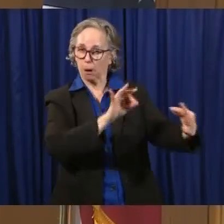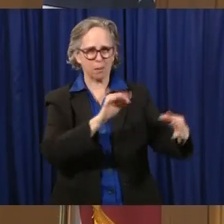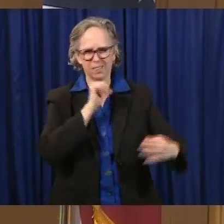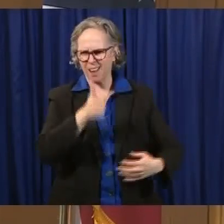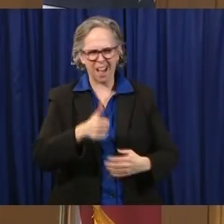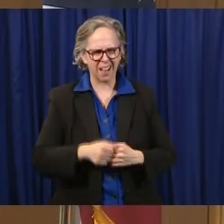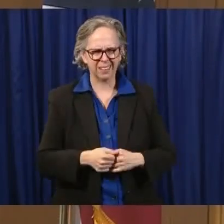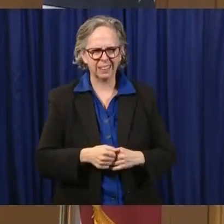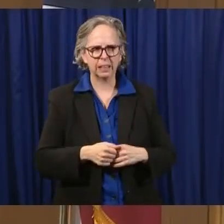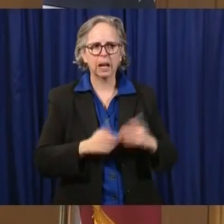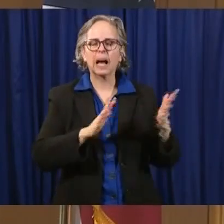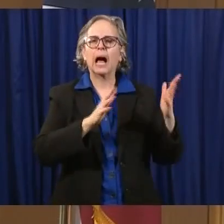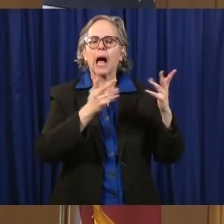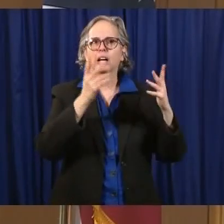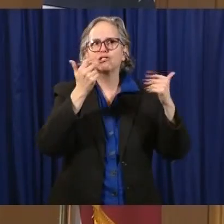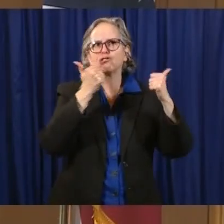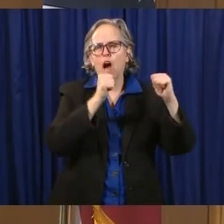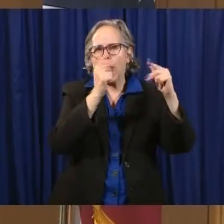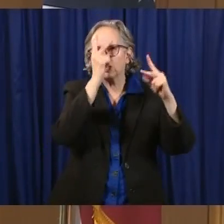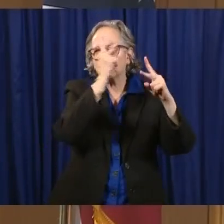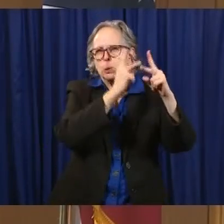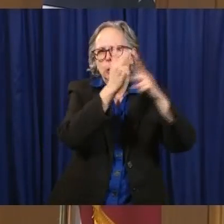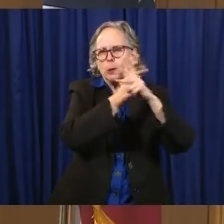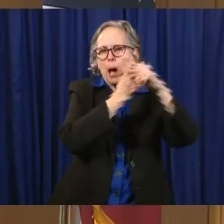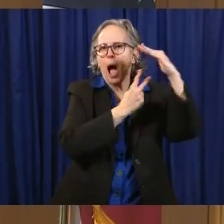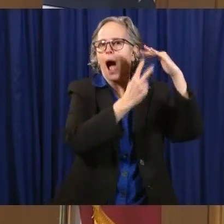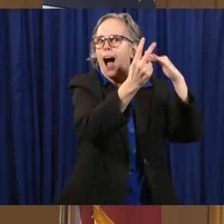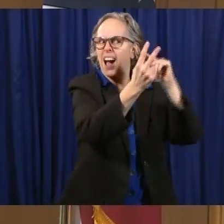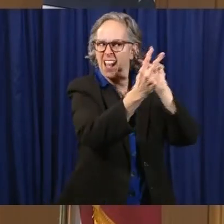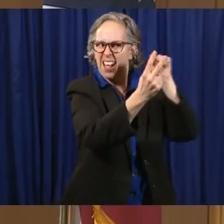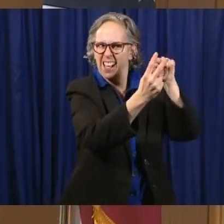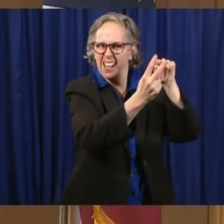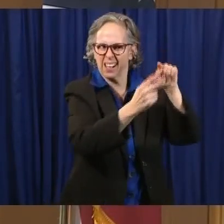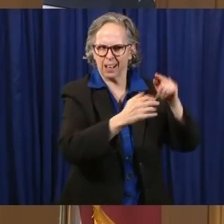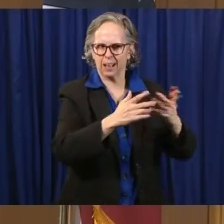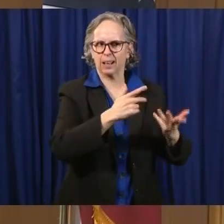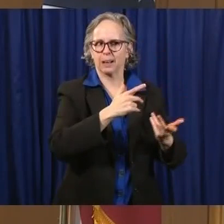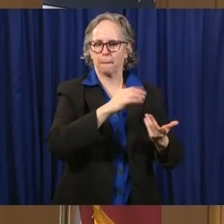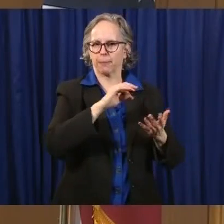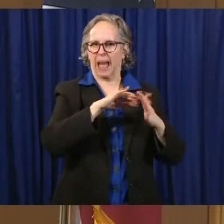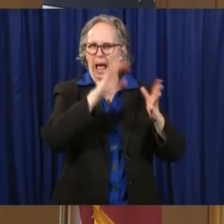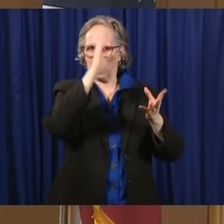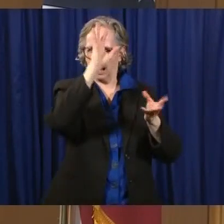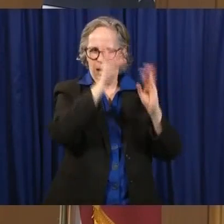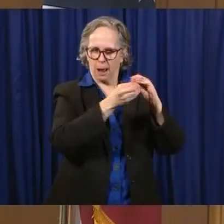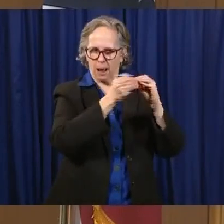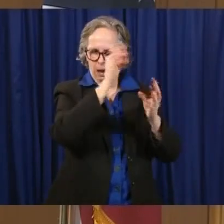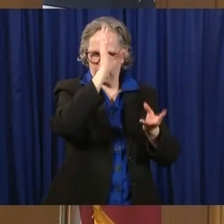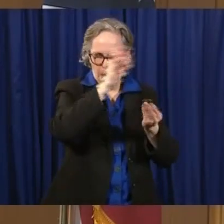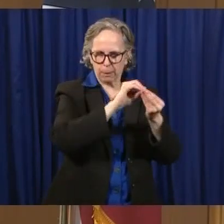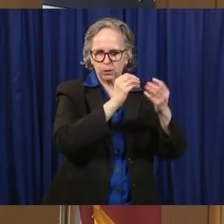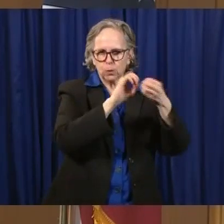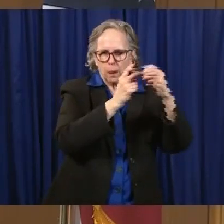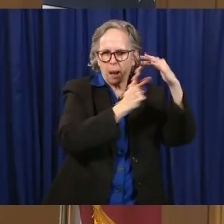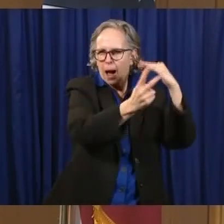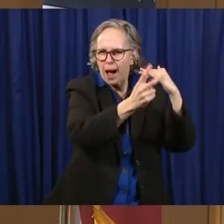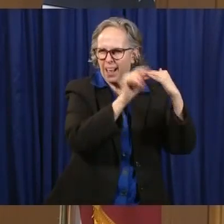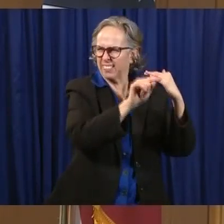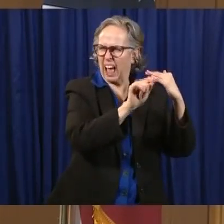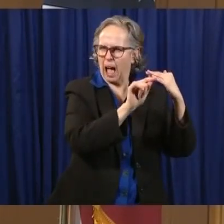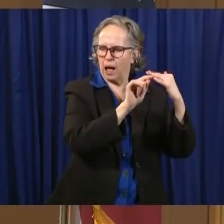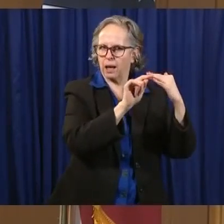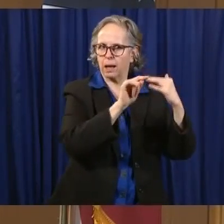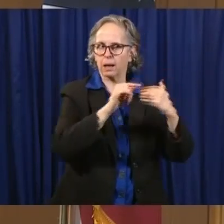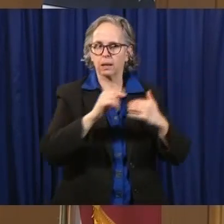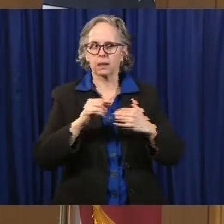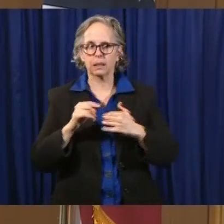prediction based on the information that they have at that time. If you look at some of the earlier